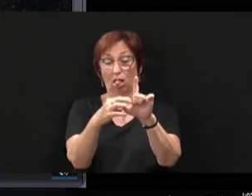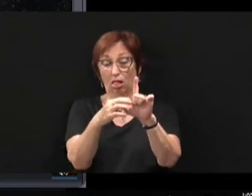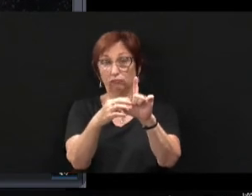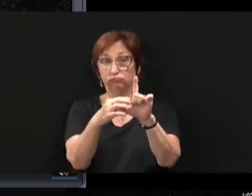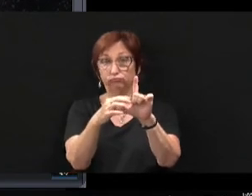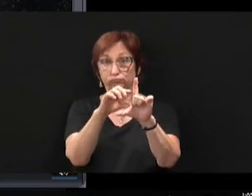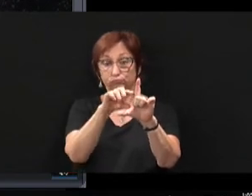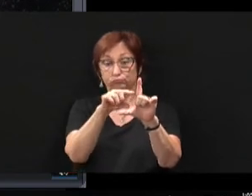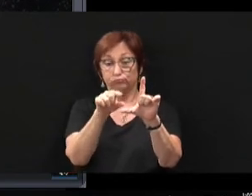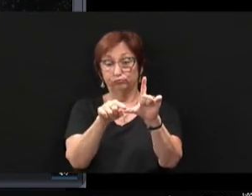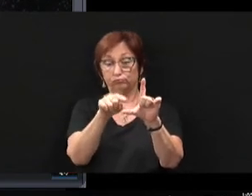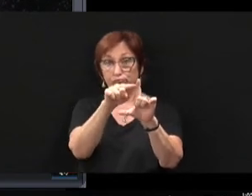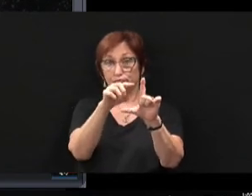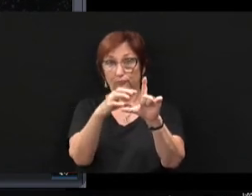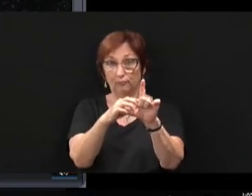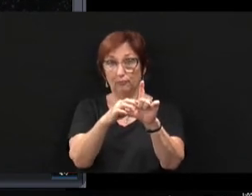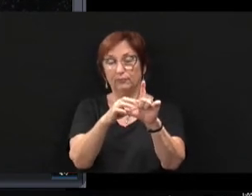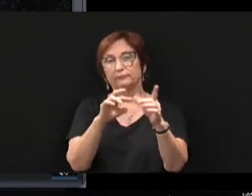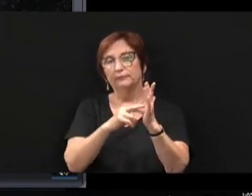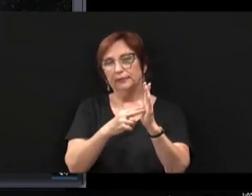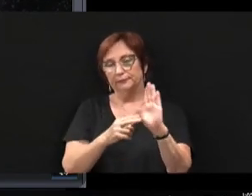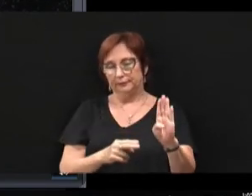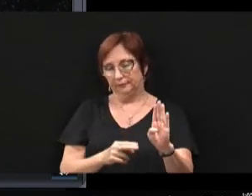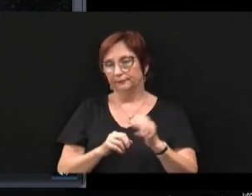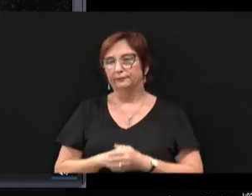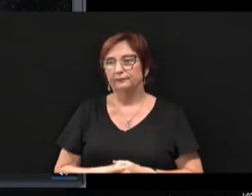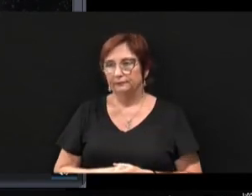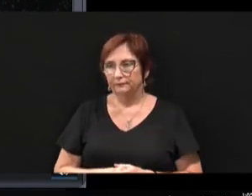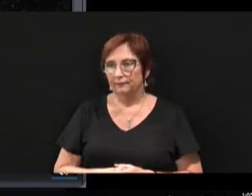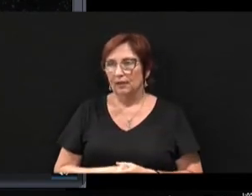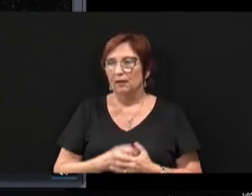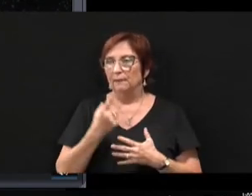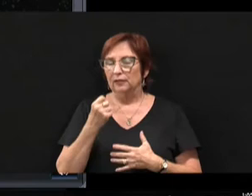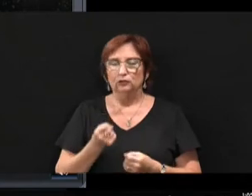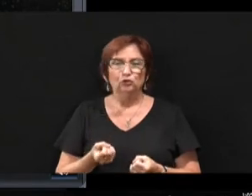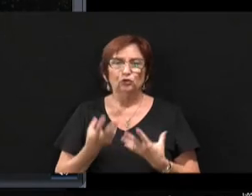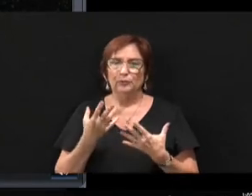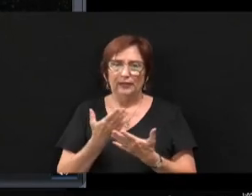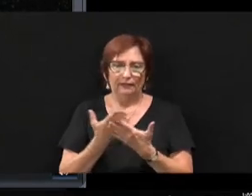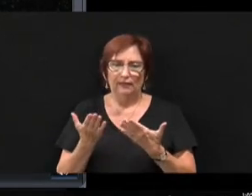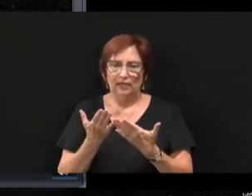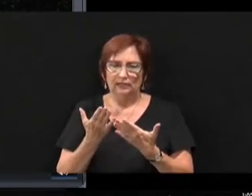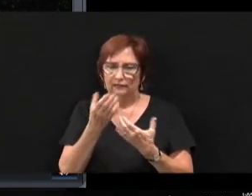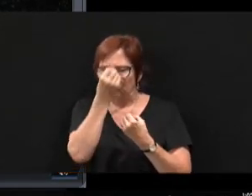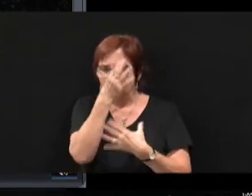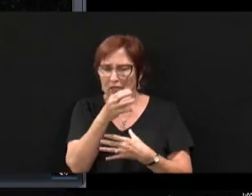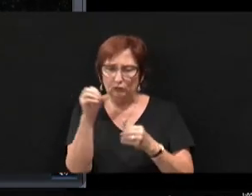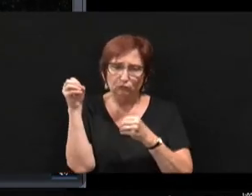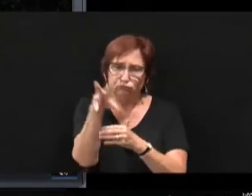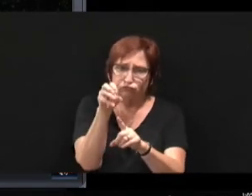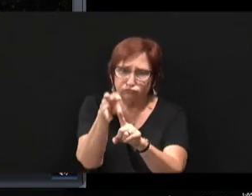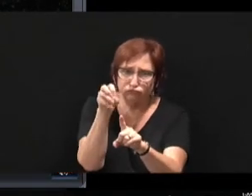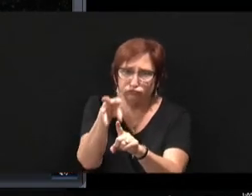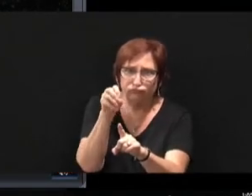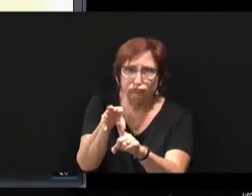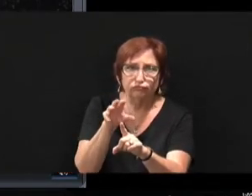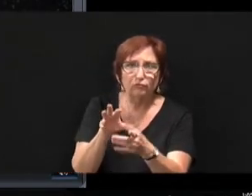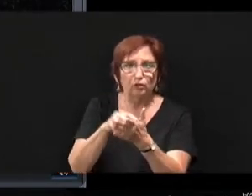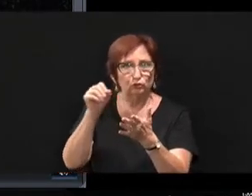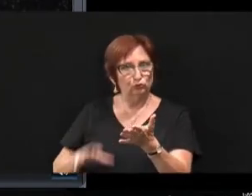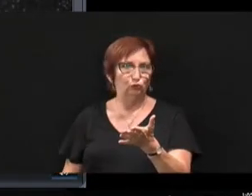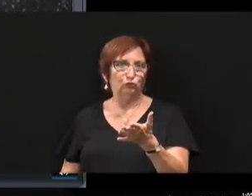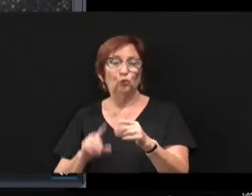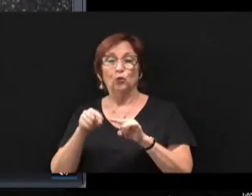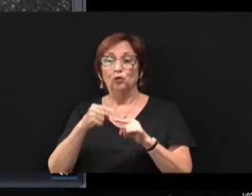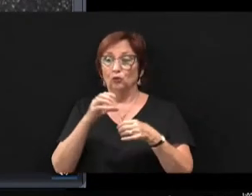confusing. And so I've decided it's because there's too many things coming at them. So when you go to your supplemental deck,